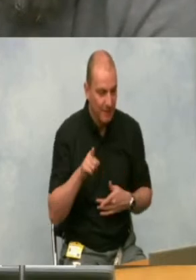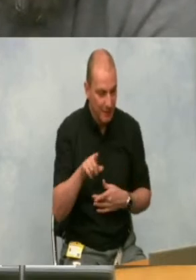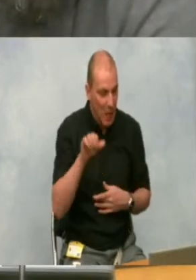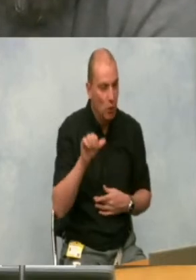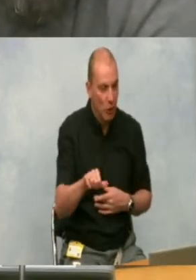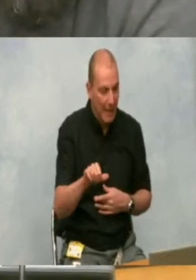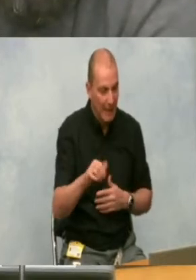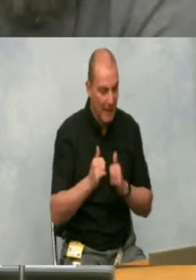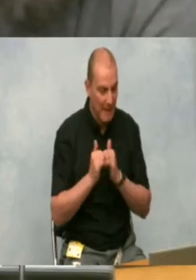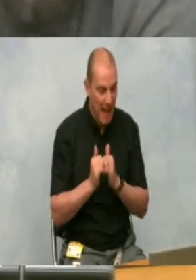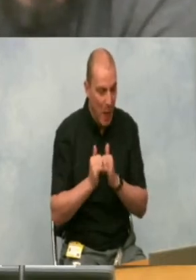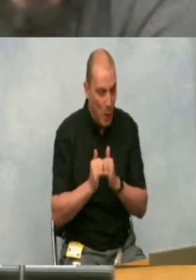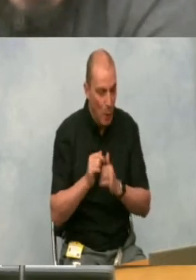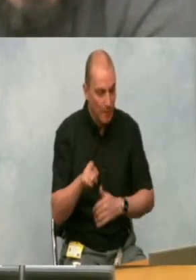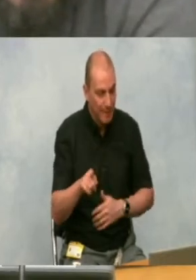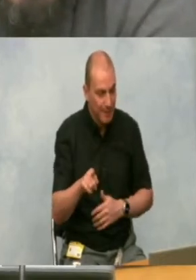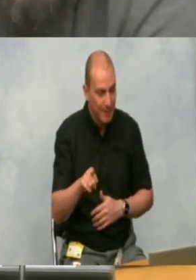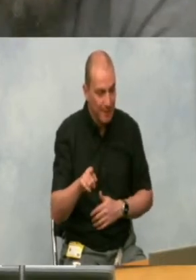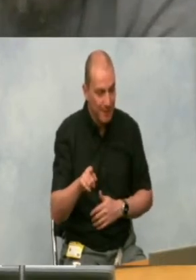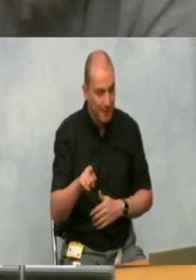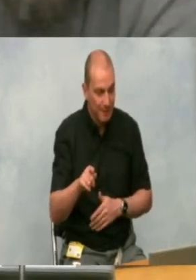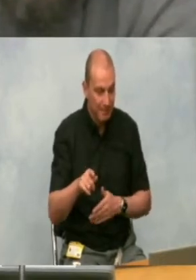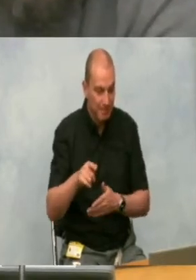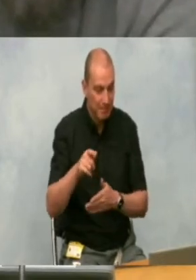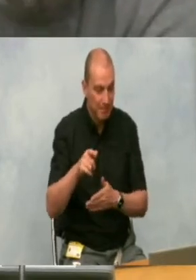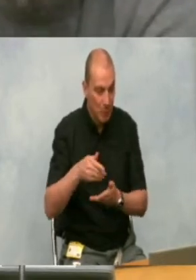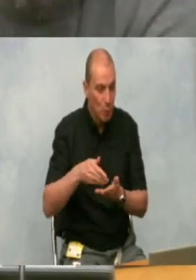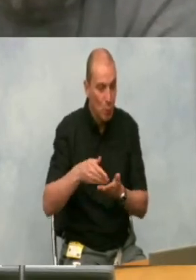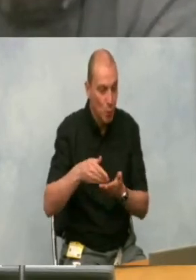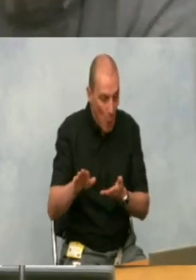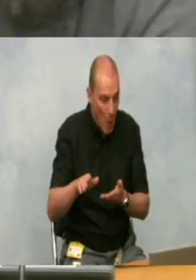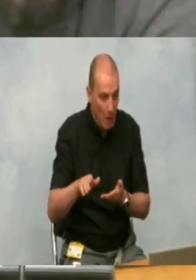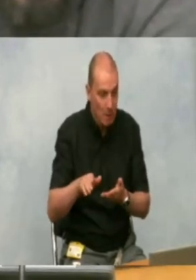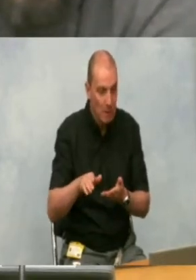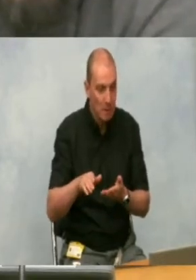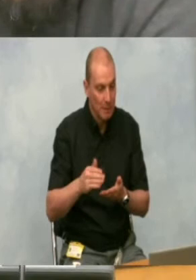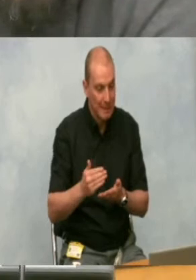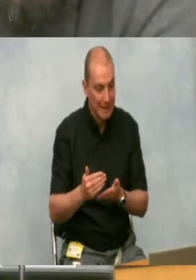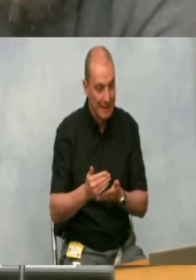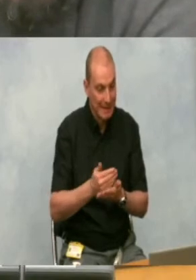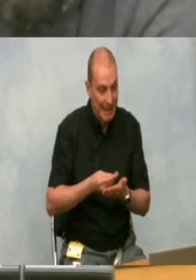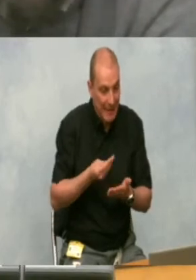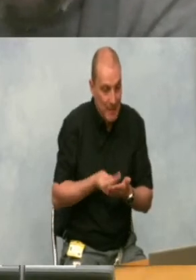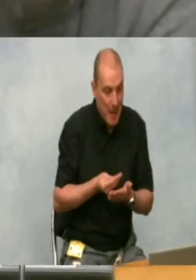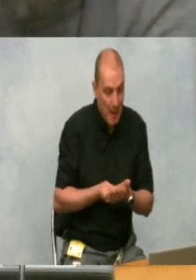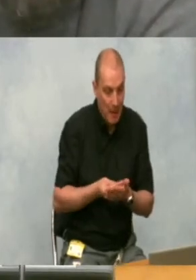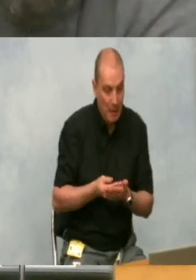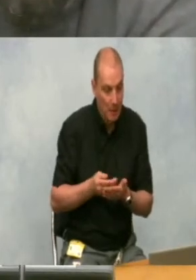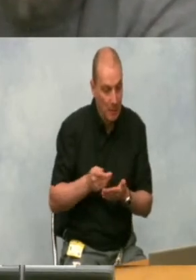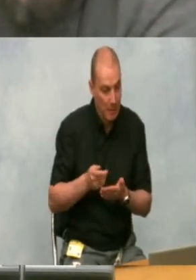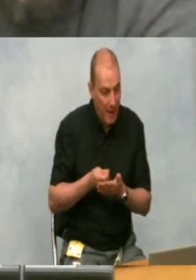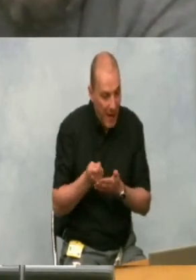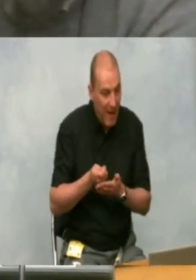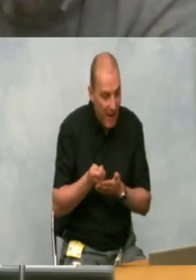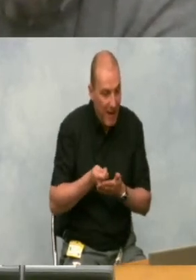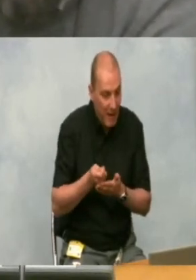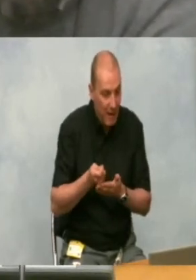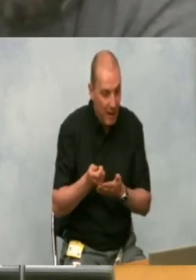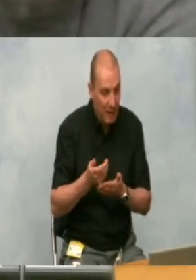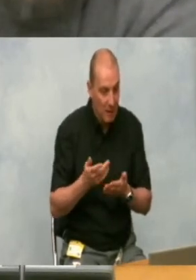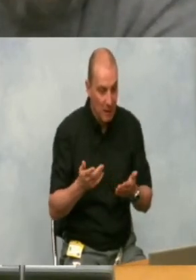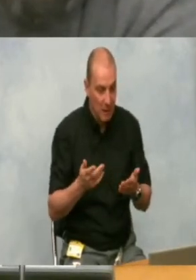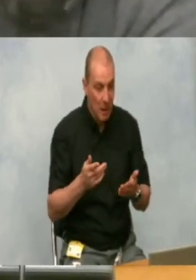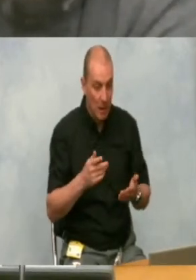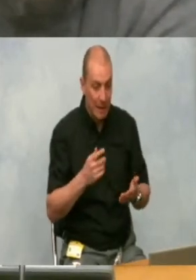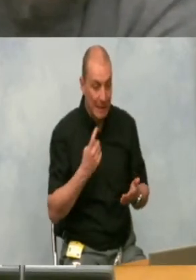So while I understand looking at this and kind of comparing apples to oranges and saying we bought a house for X and we sold an